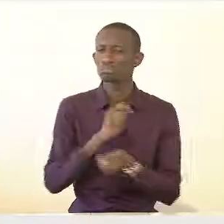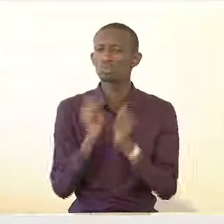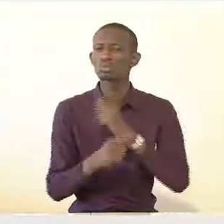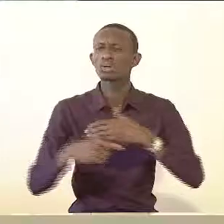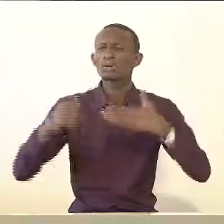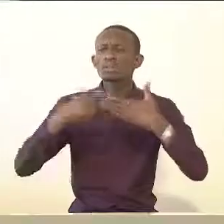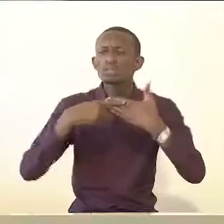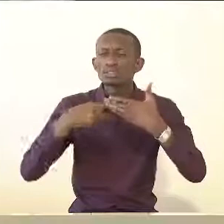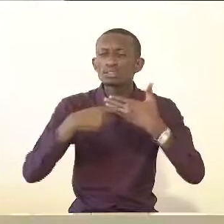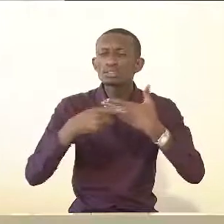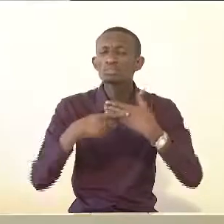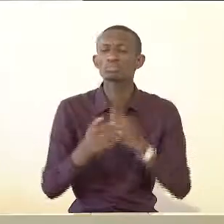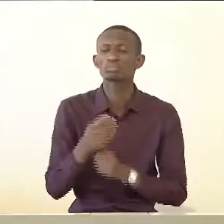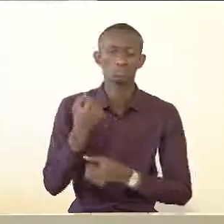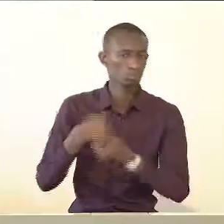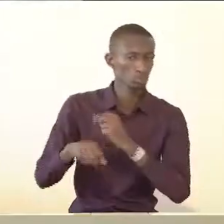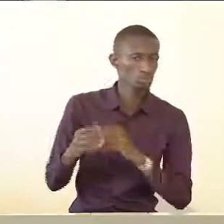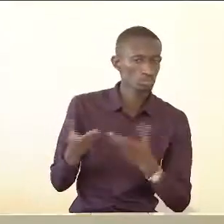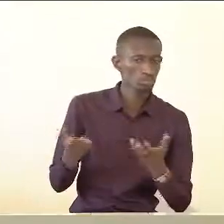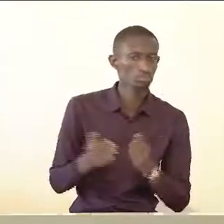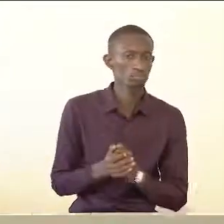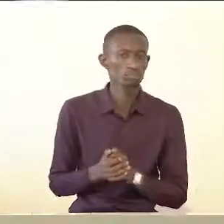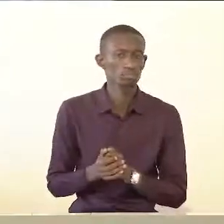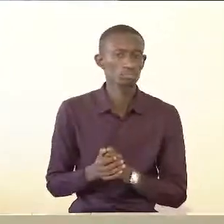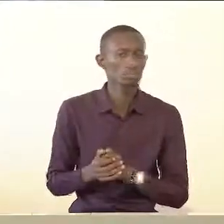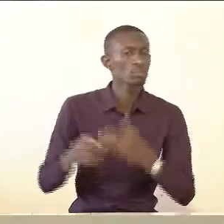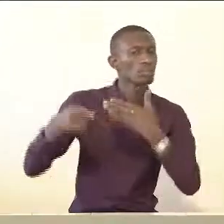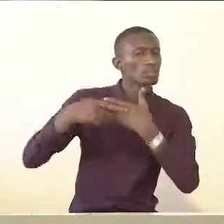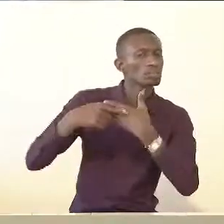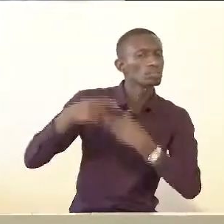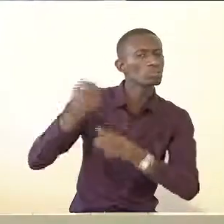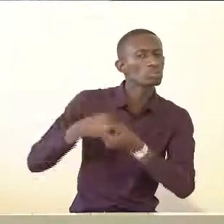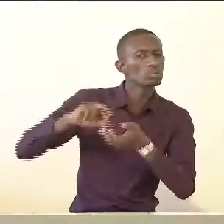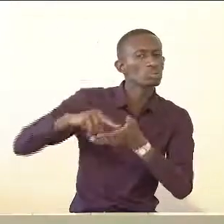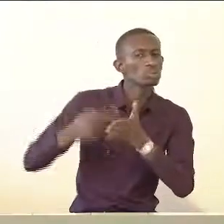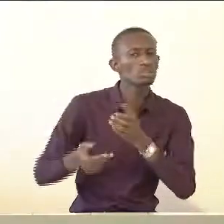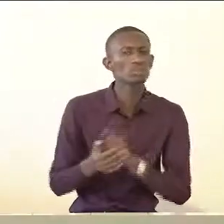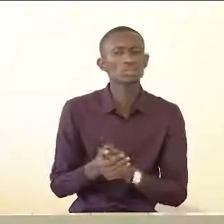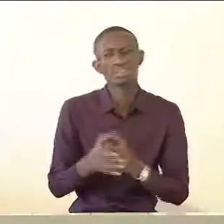If I talk about negative mechanism, that is decreasing or diminishing